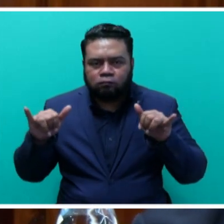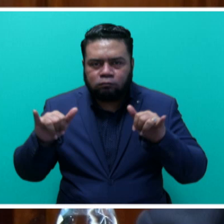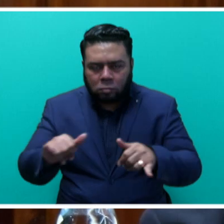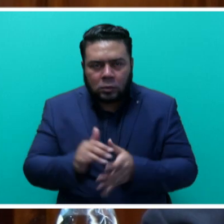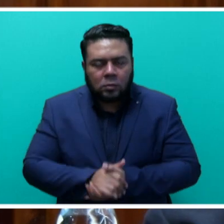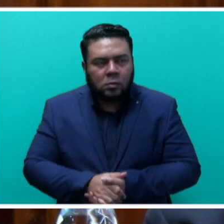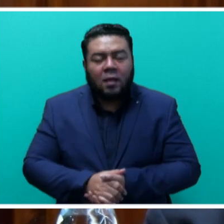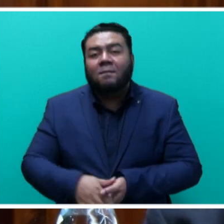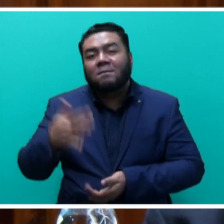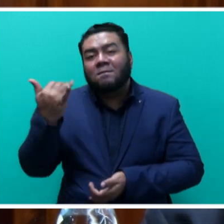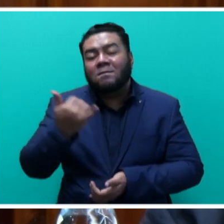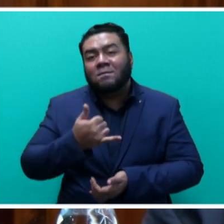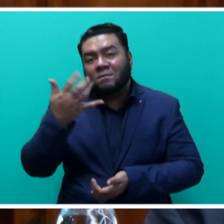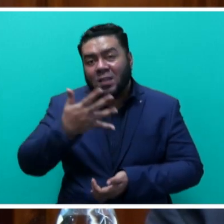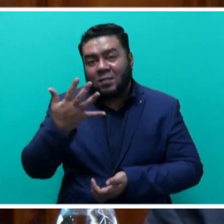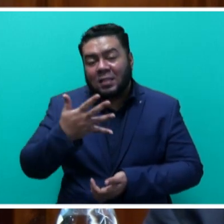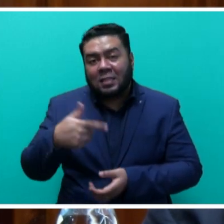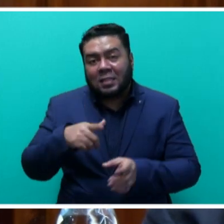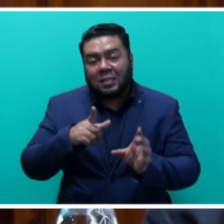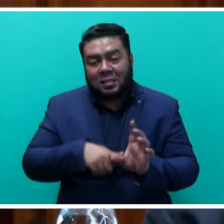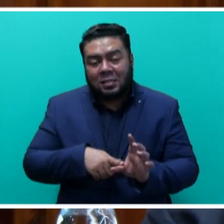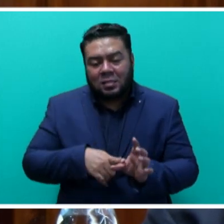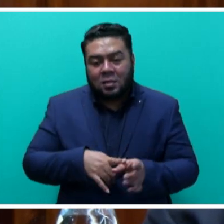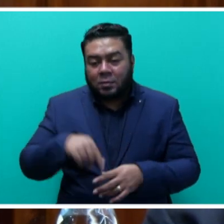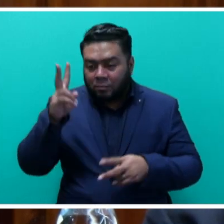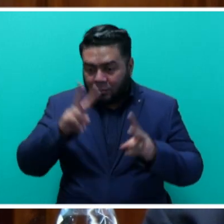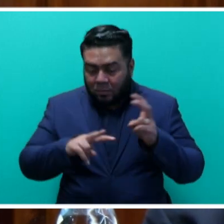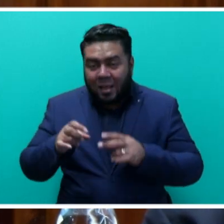spent over 15 years as a senior flight operations inspector at GAF,